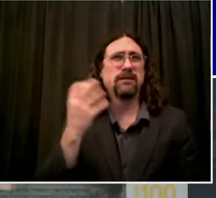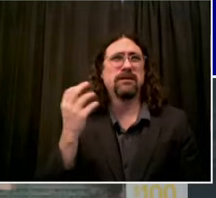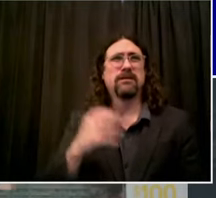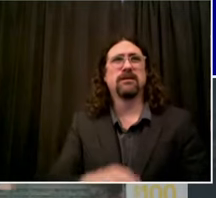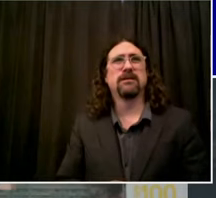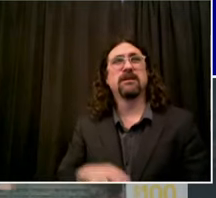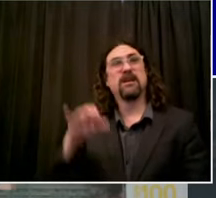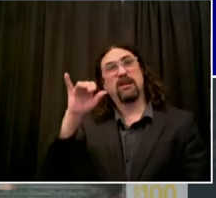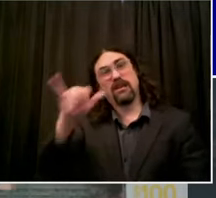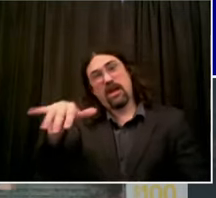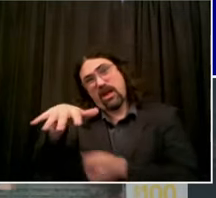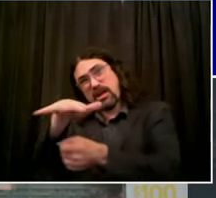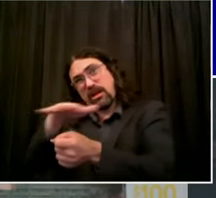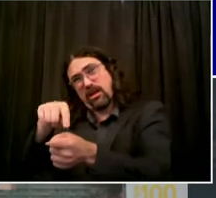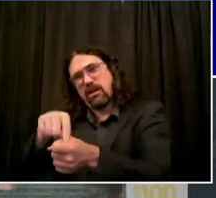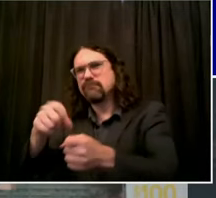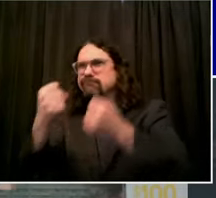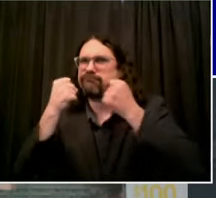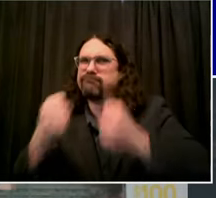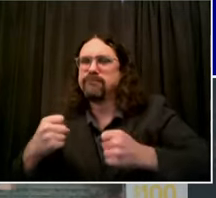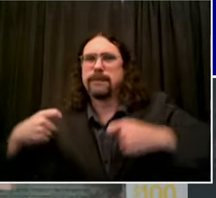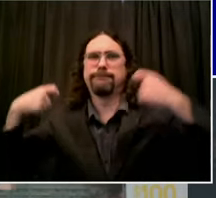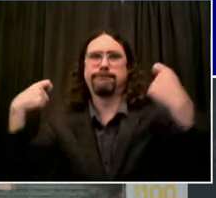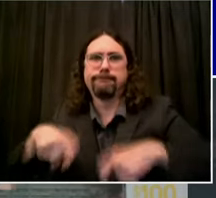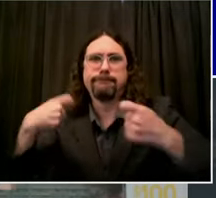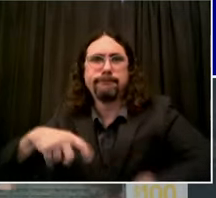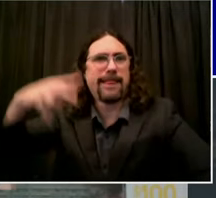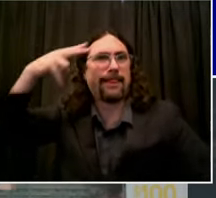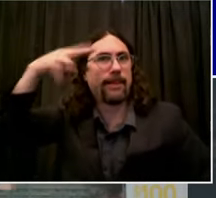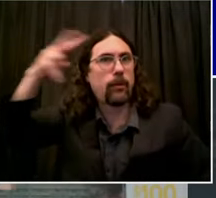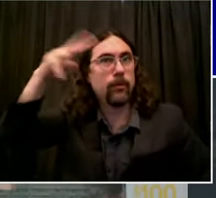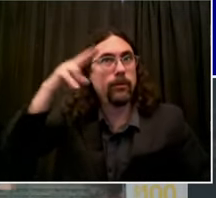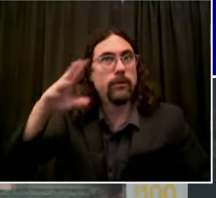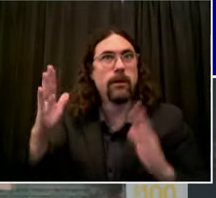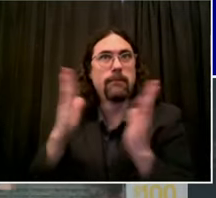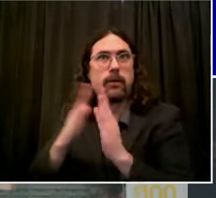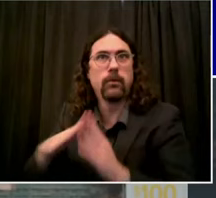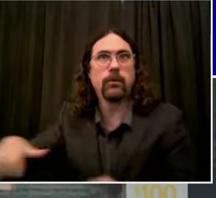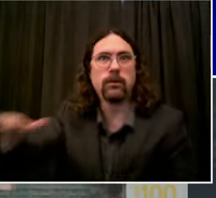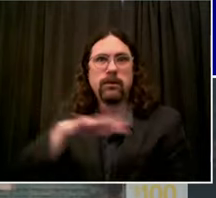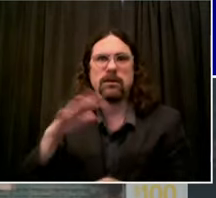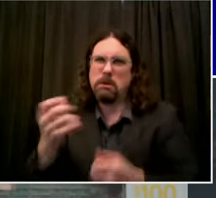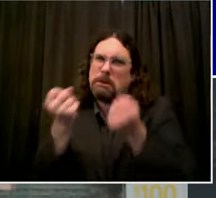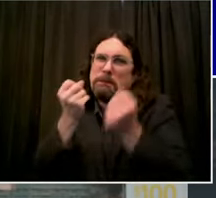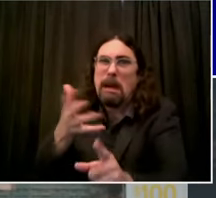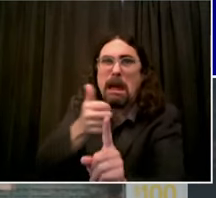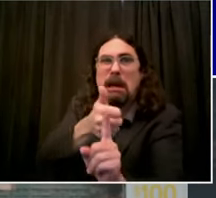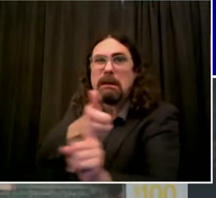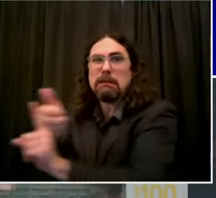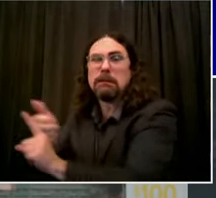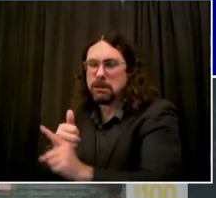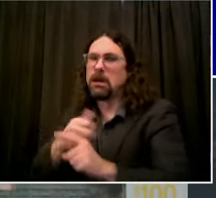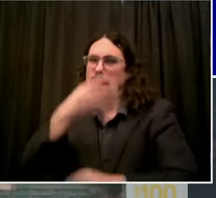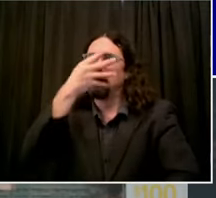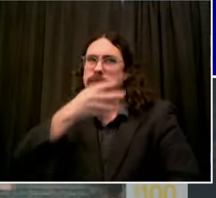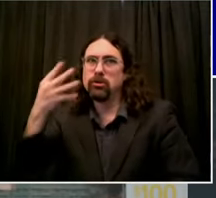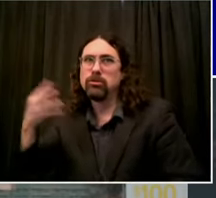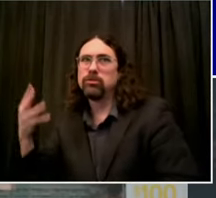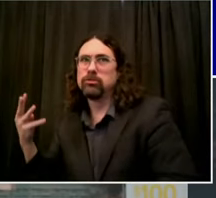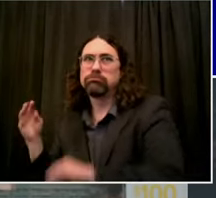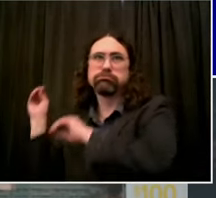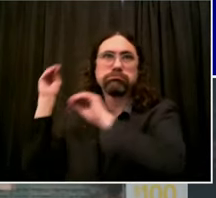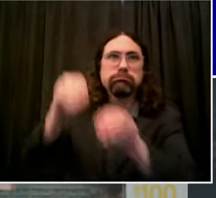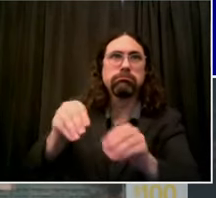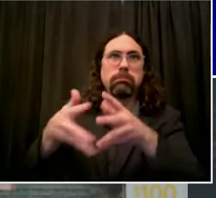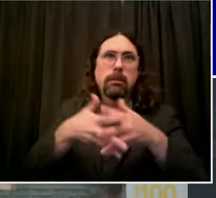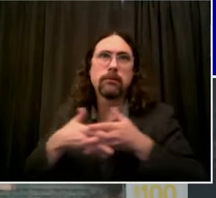were immigrants. Some grew up in the area. But what they had in common was working people who had created something to serve